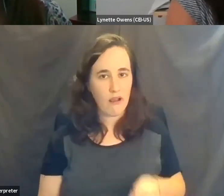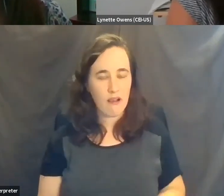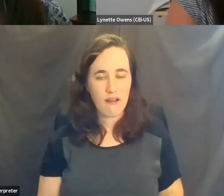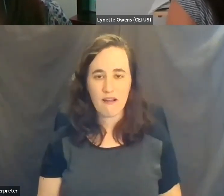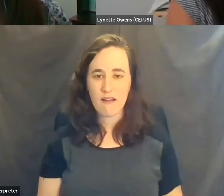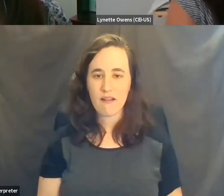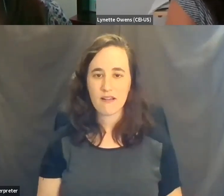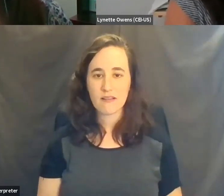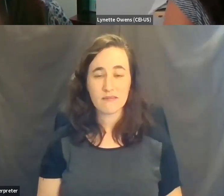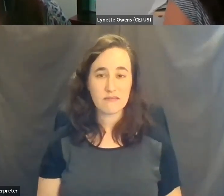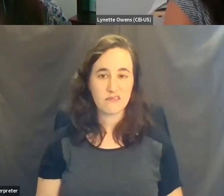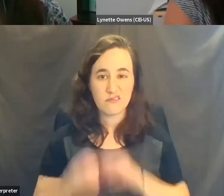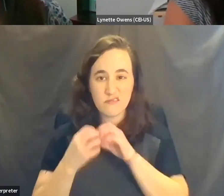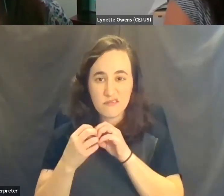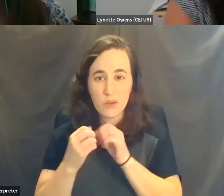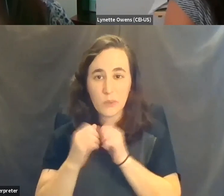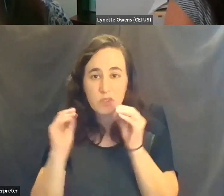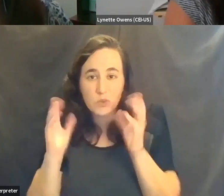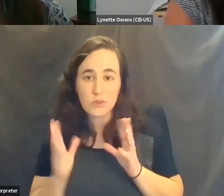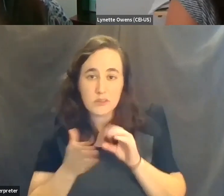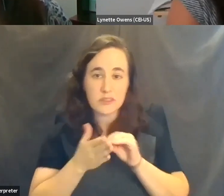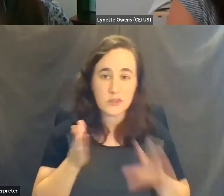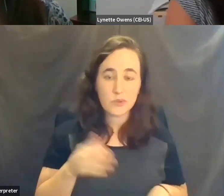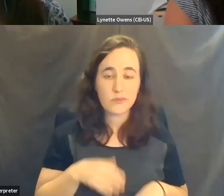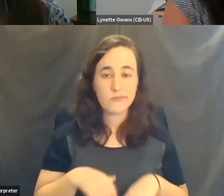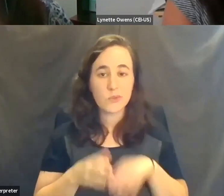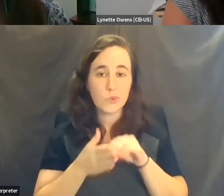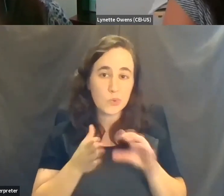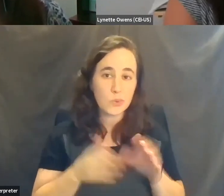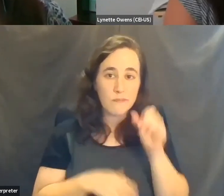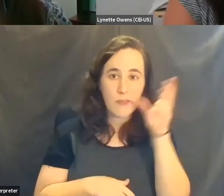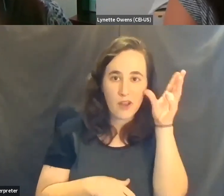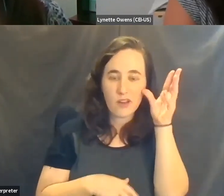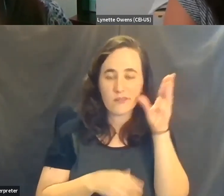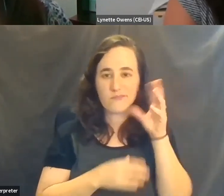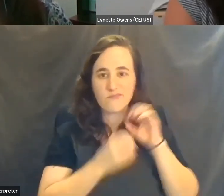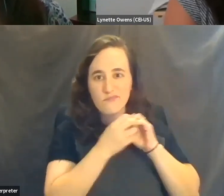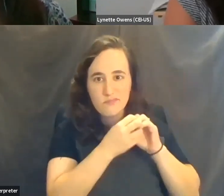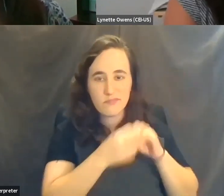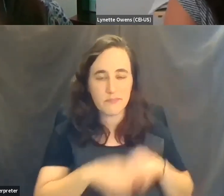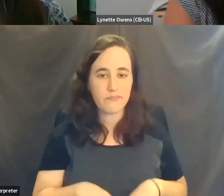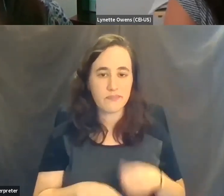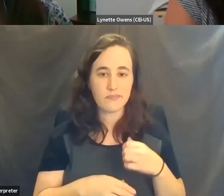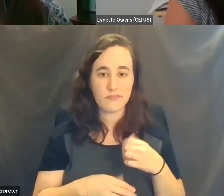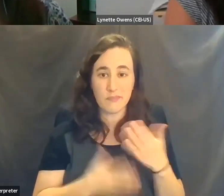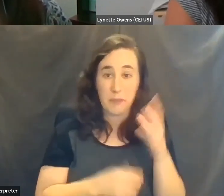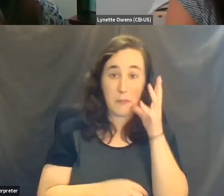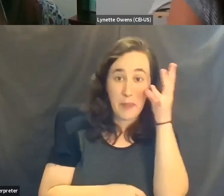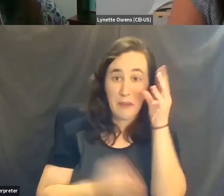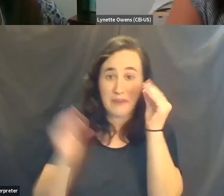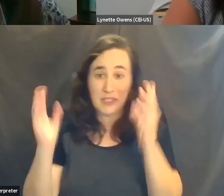sometimes between student and teacher, sometimes between student and parent, sometimes maybe between parent and teacher.